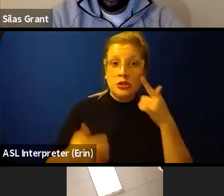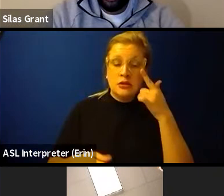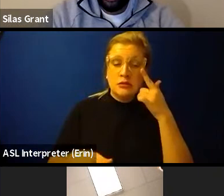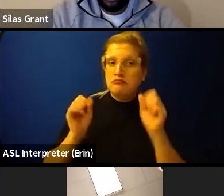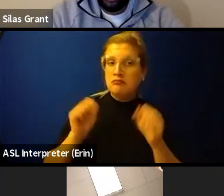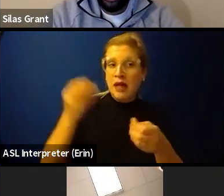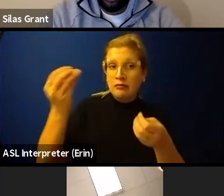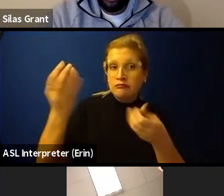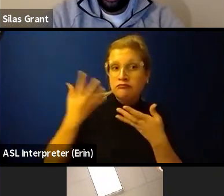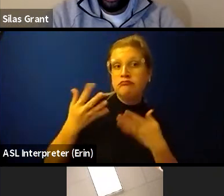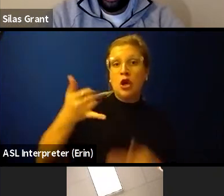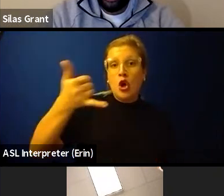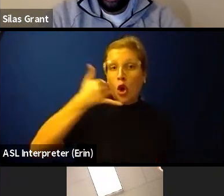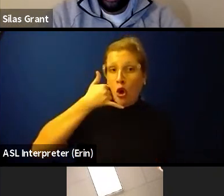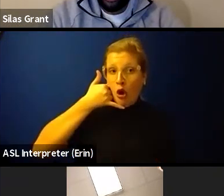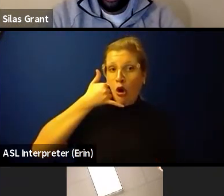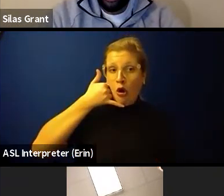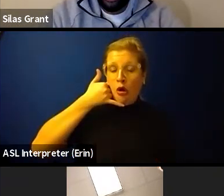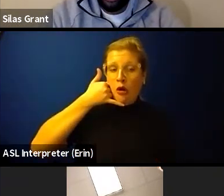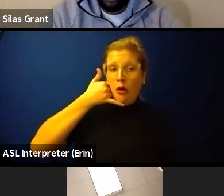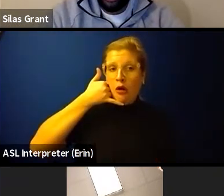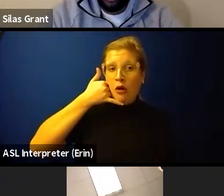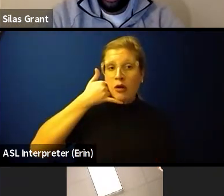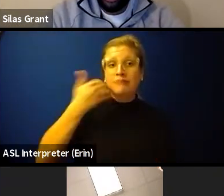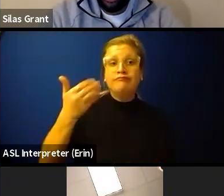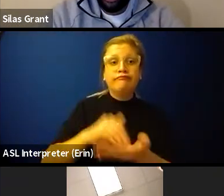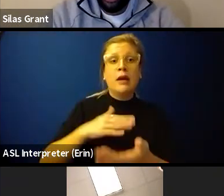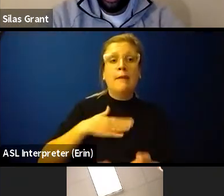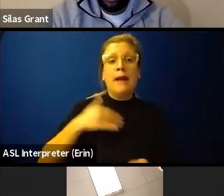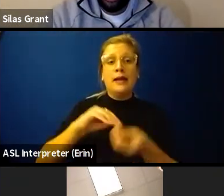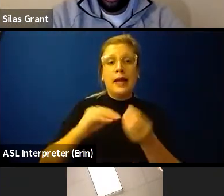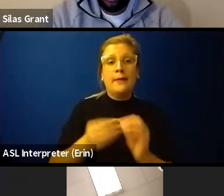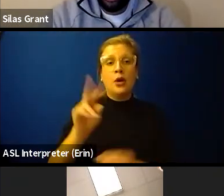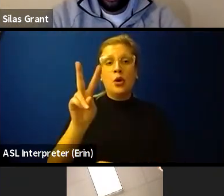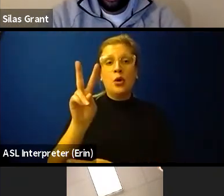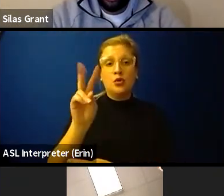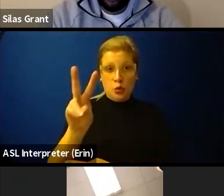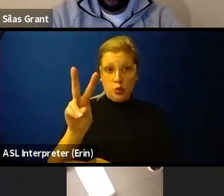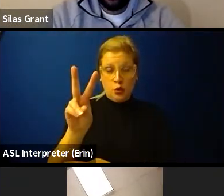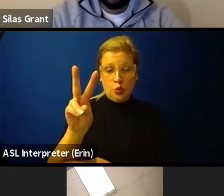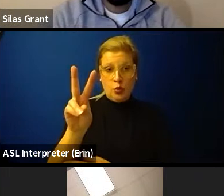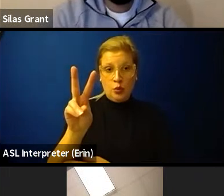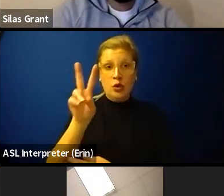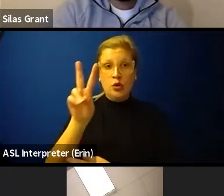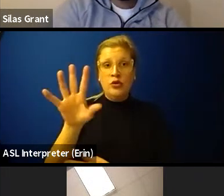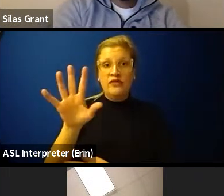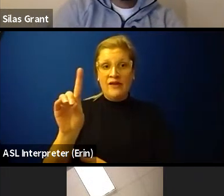to give me a call. Then again, my cell phone is